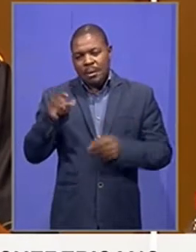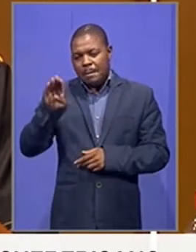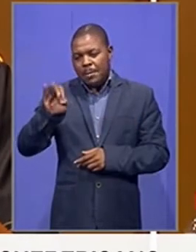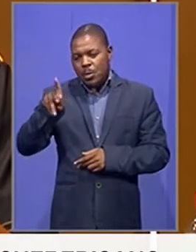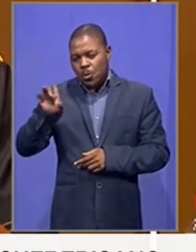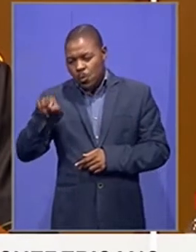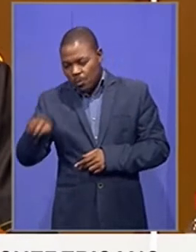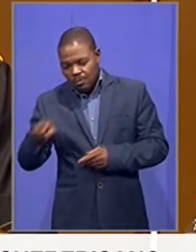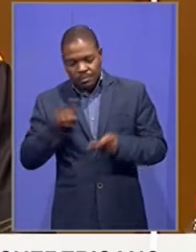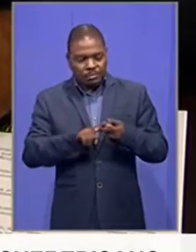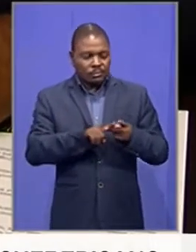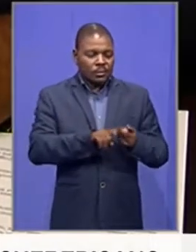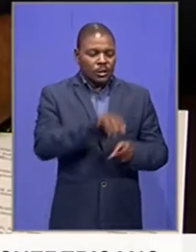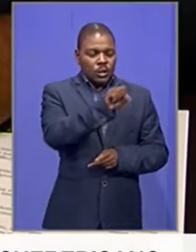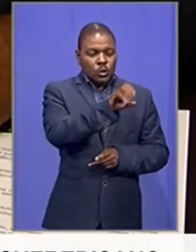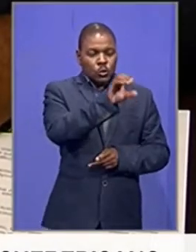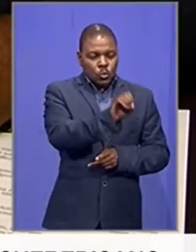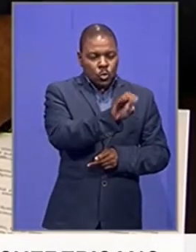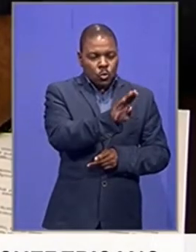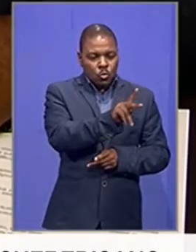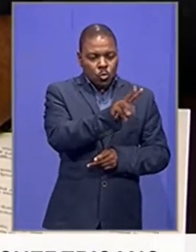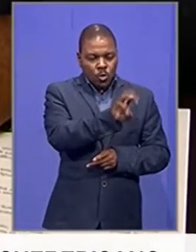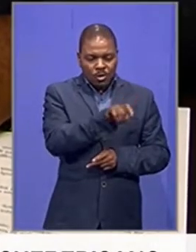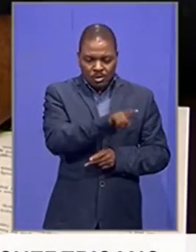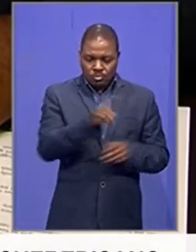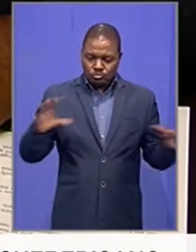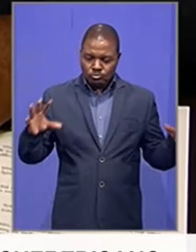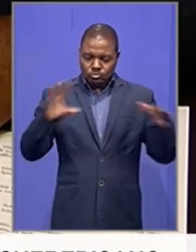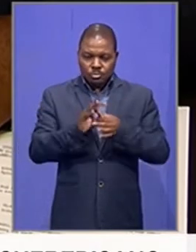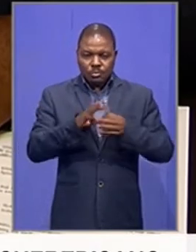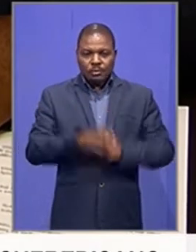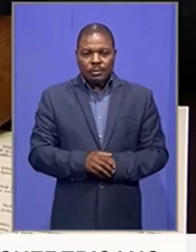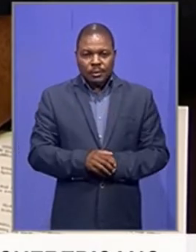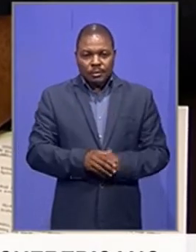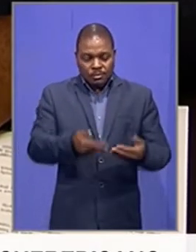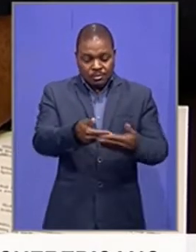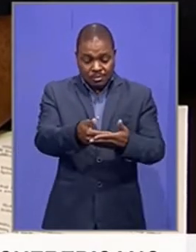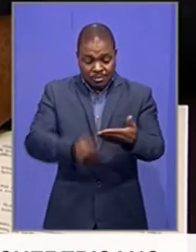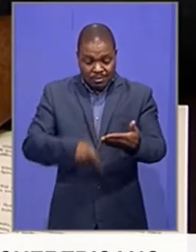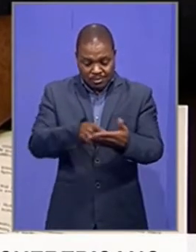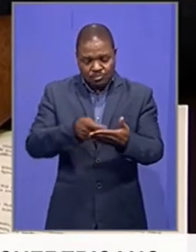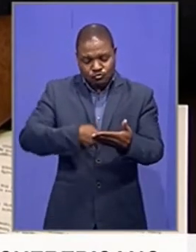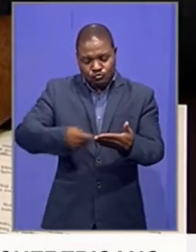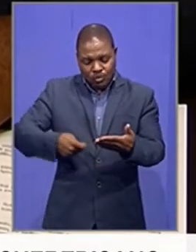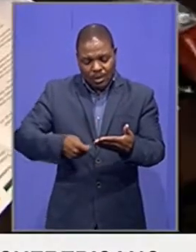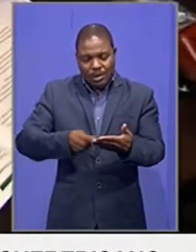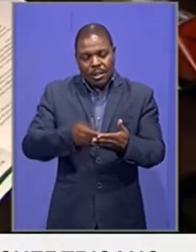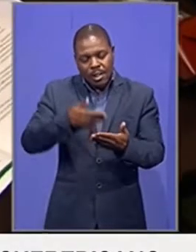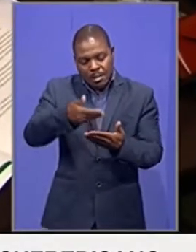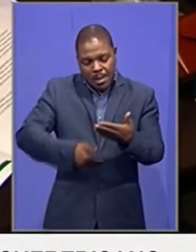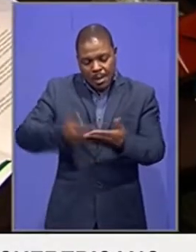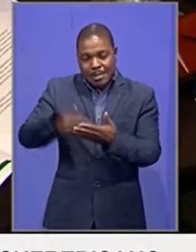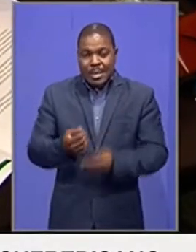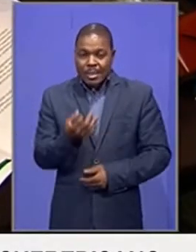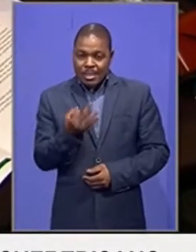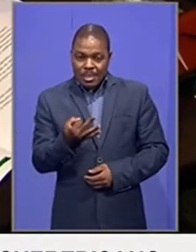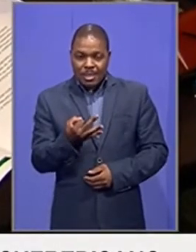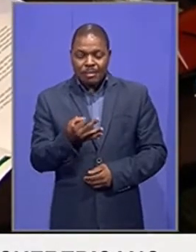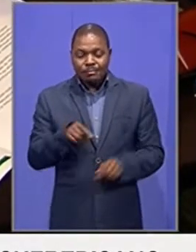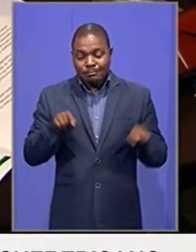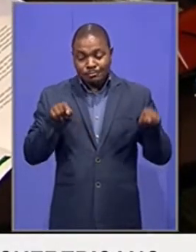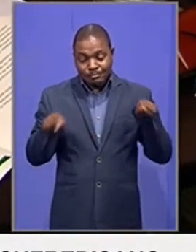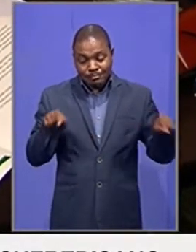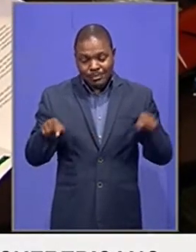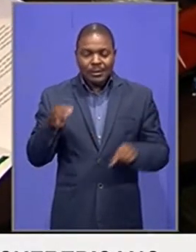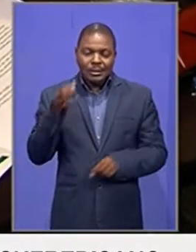and Sobukwe. Kamora ho saena tokomane ya tshebedisano mmoho ya maqephe a mararo, mekga ena e mmedi e boletse ha e